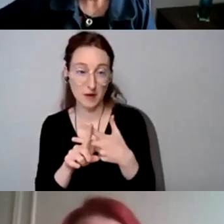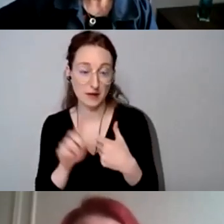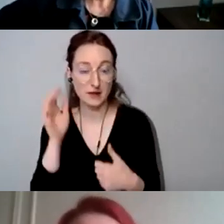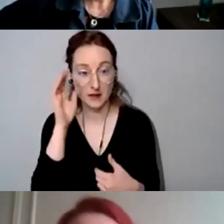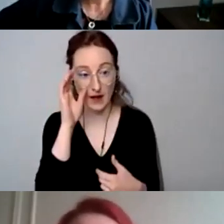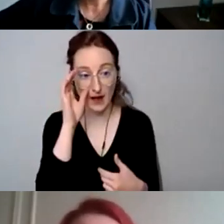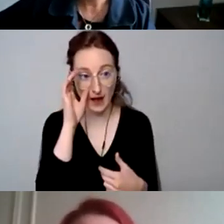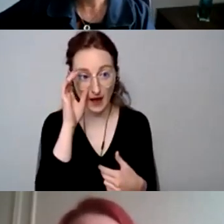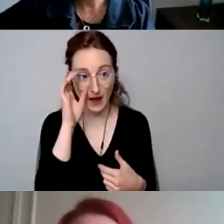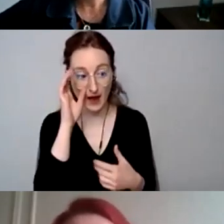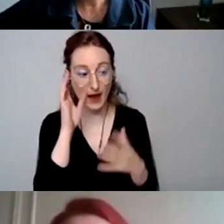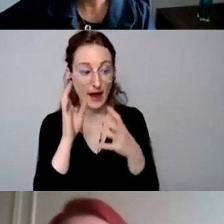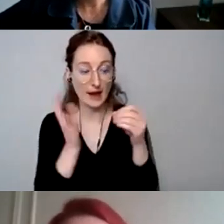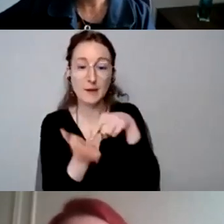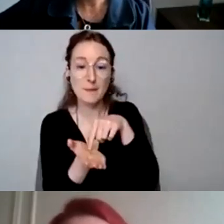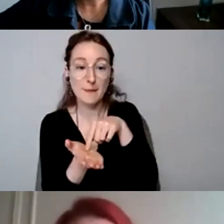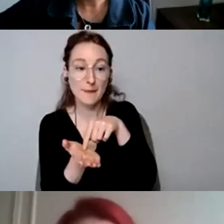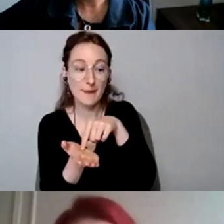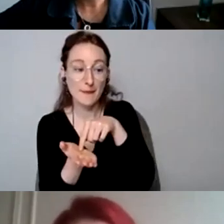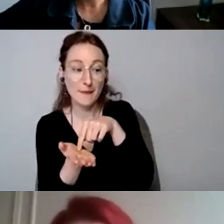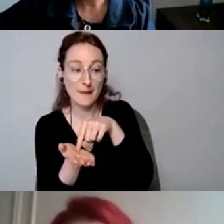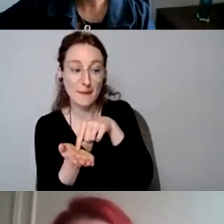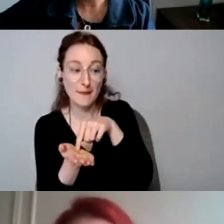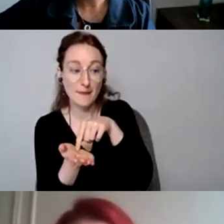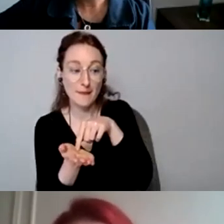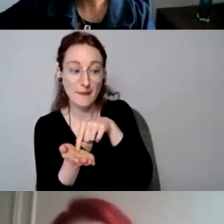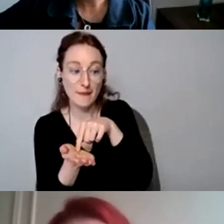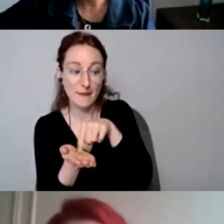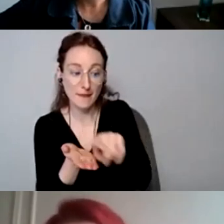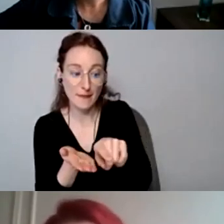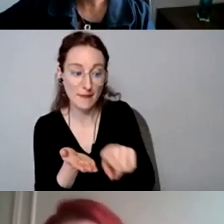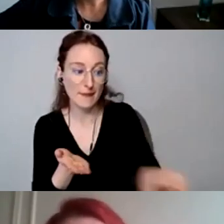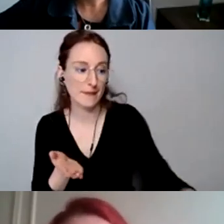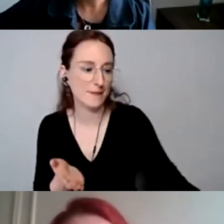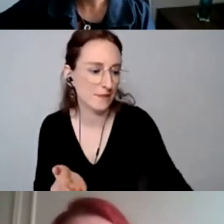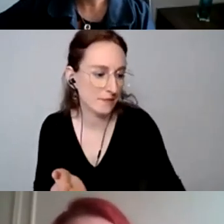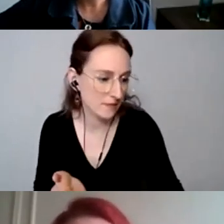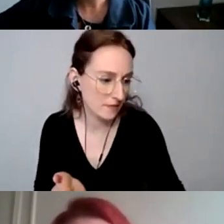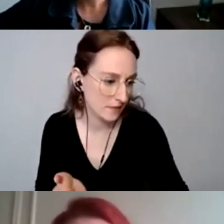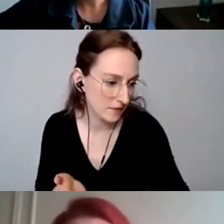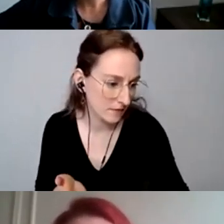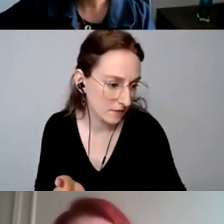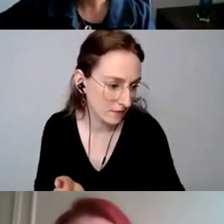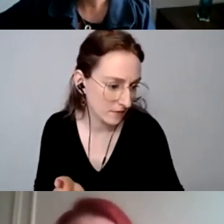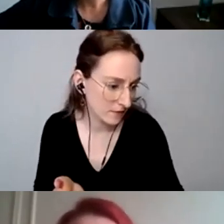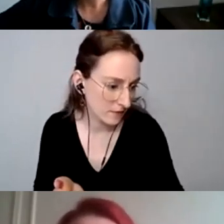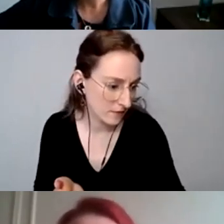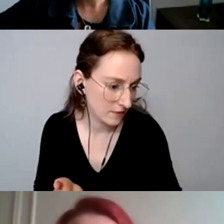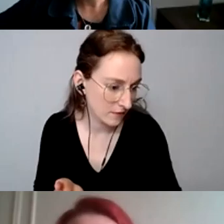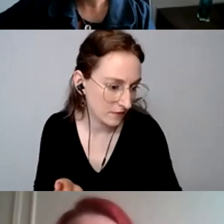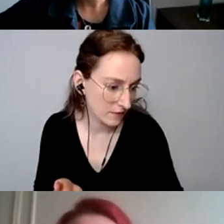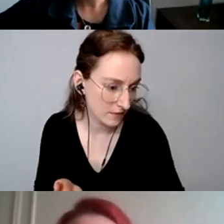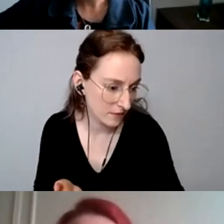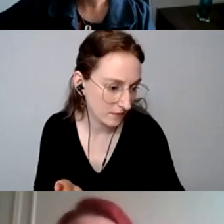and paid several quite big fines, like her family had to pay these fines.